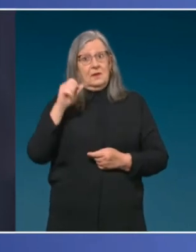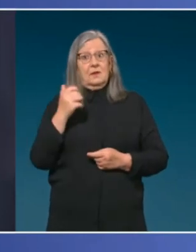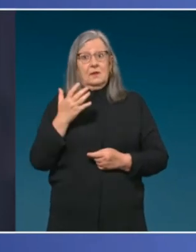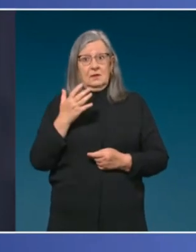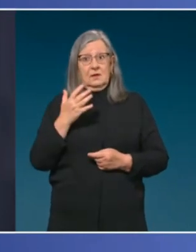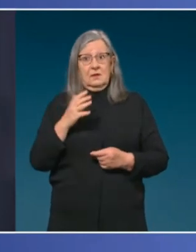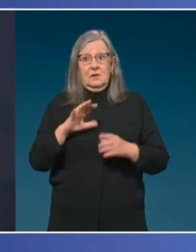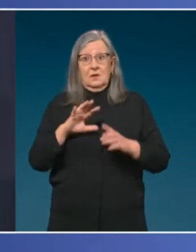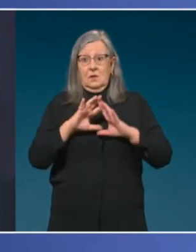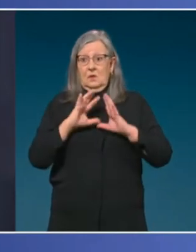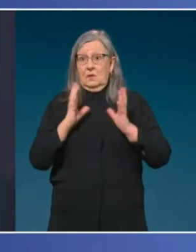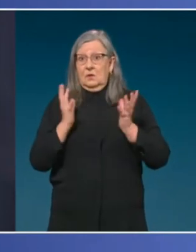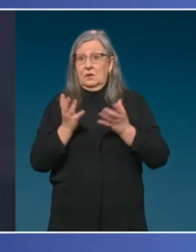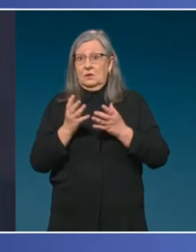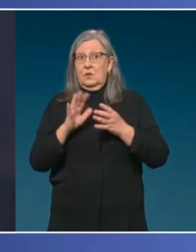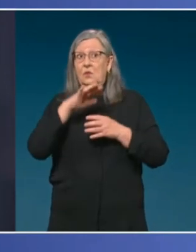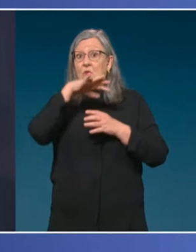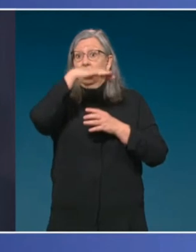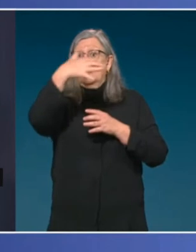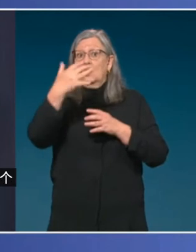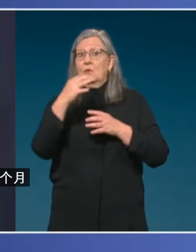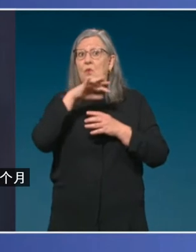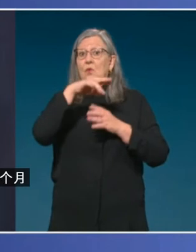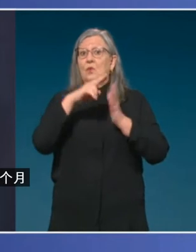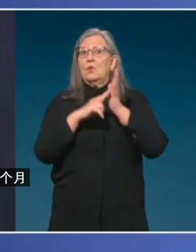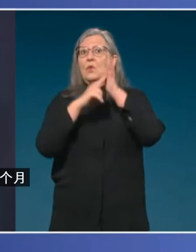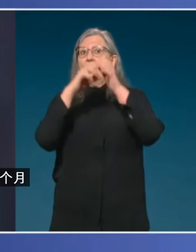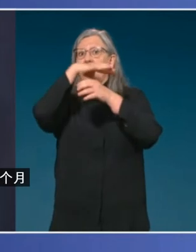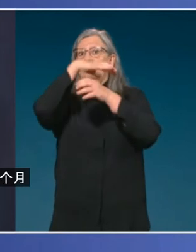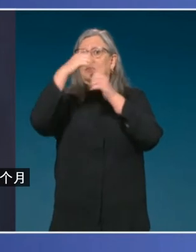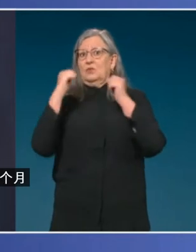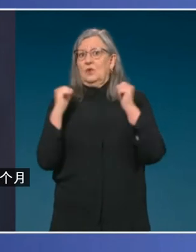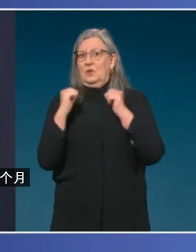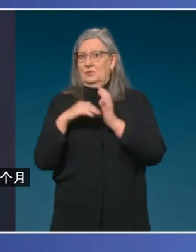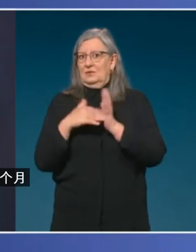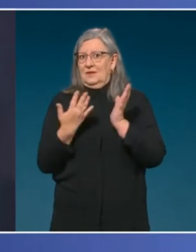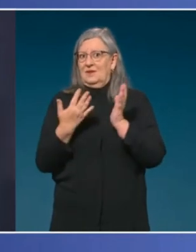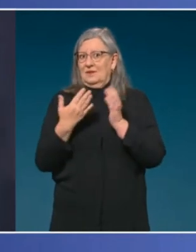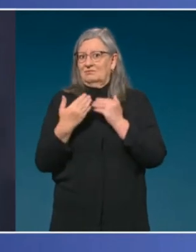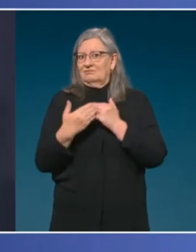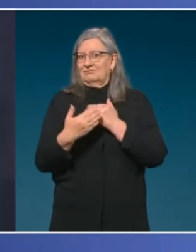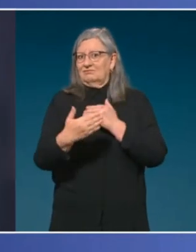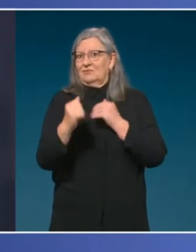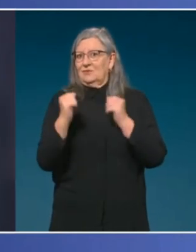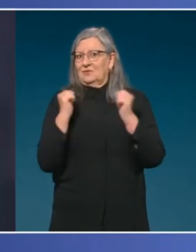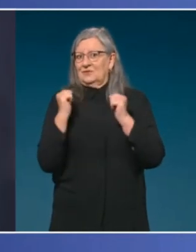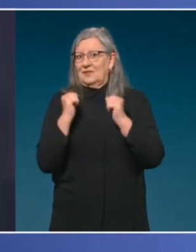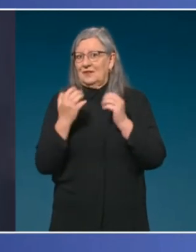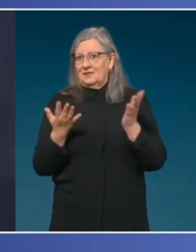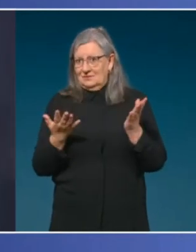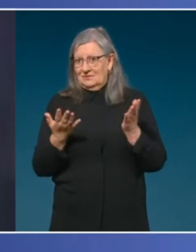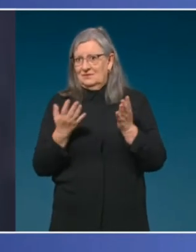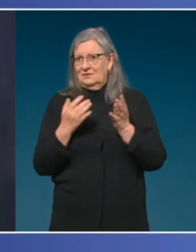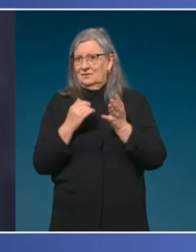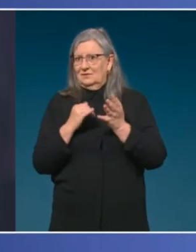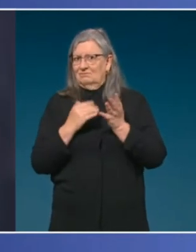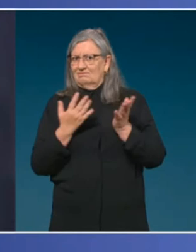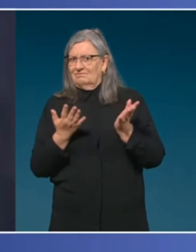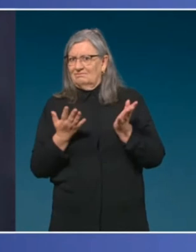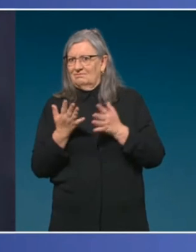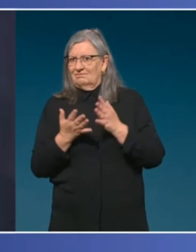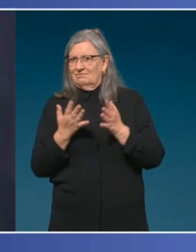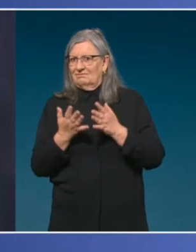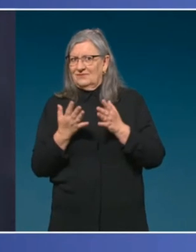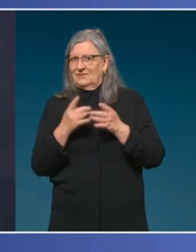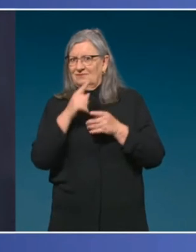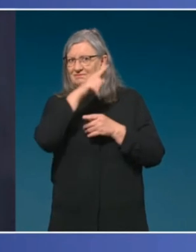boosters in winter make a lot of sense. We're more than 6 months away from winter. We know that respiratory viruses circulate more in